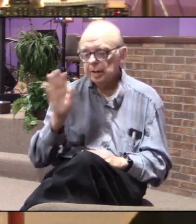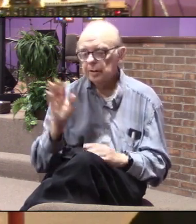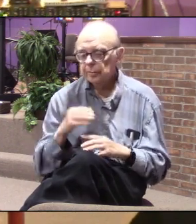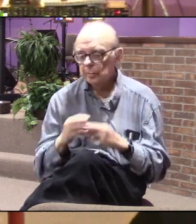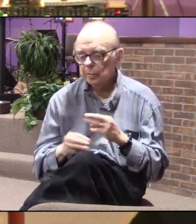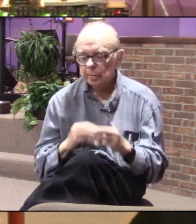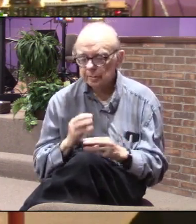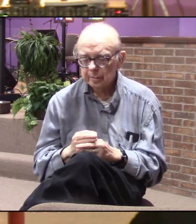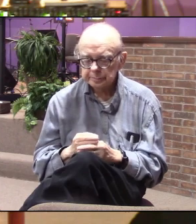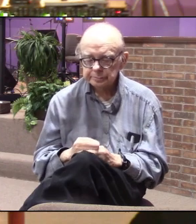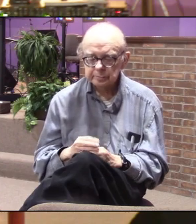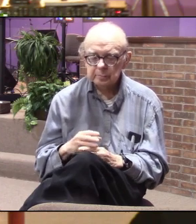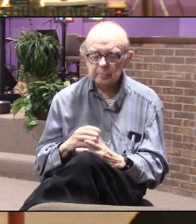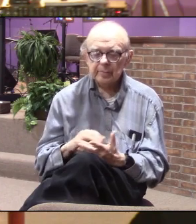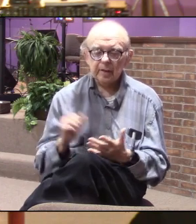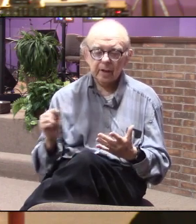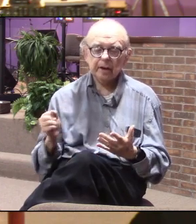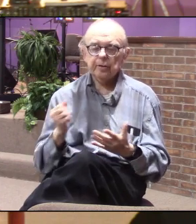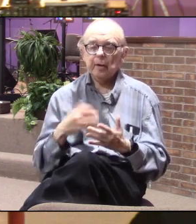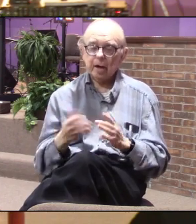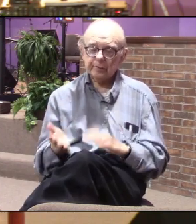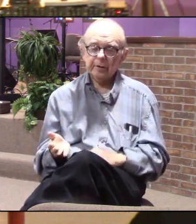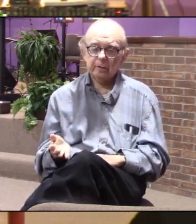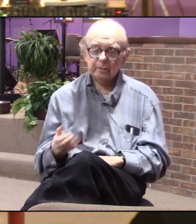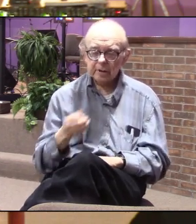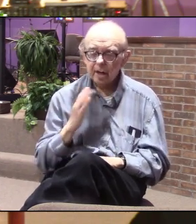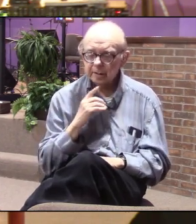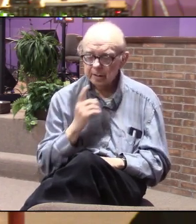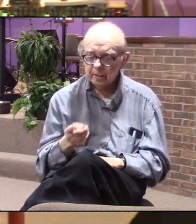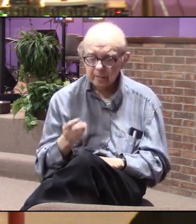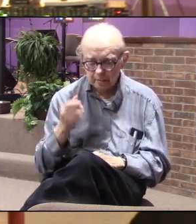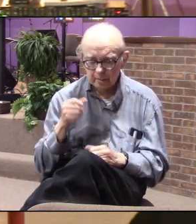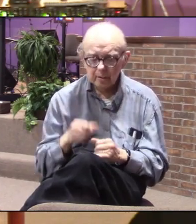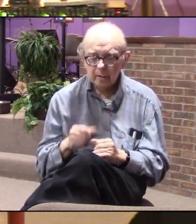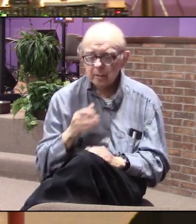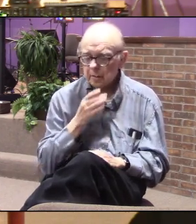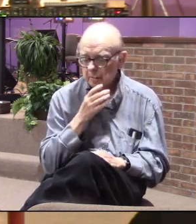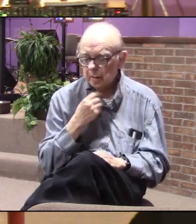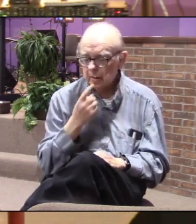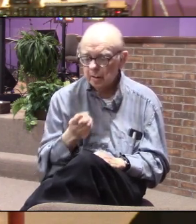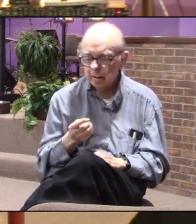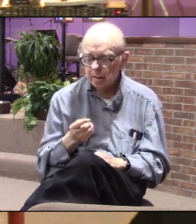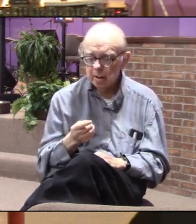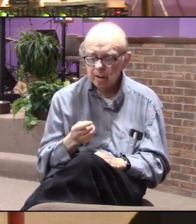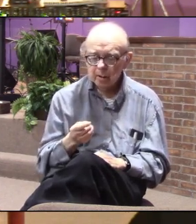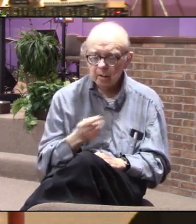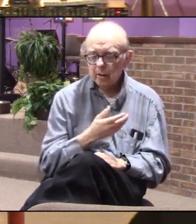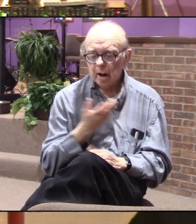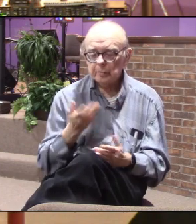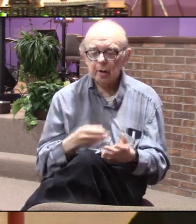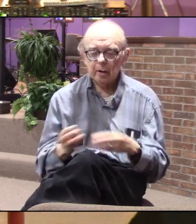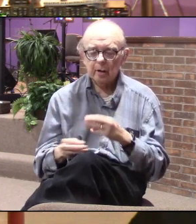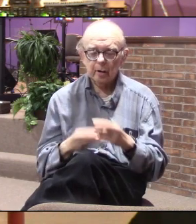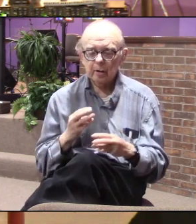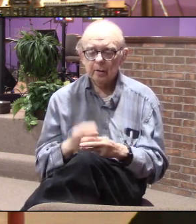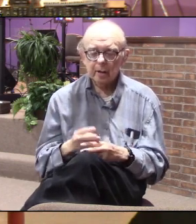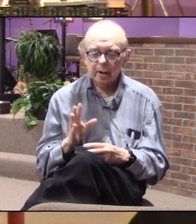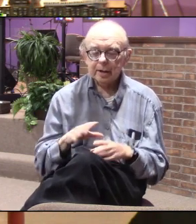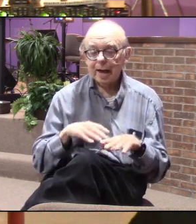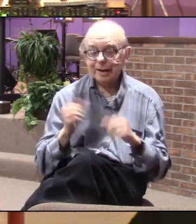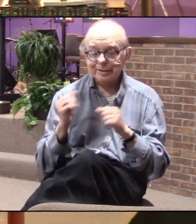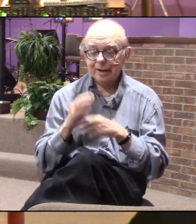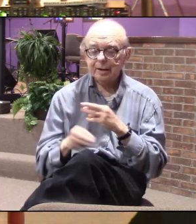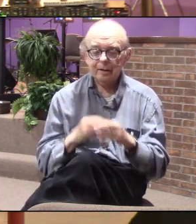state. He's taking you out of here. Remember what your mama always said, I brought you into this world and I can take you